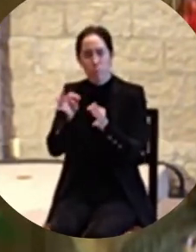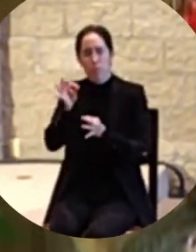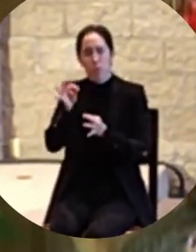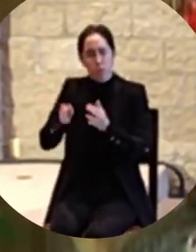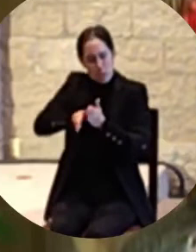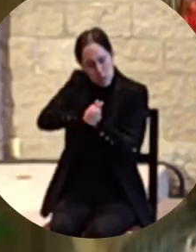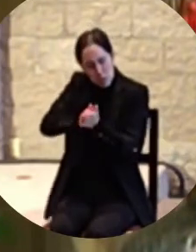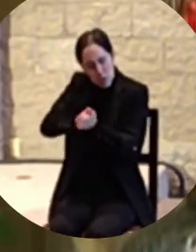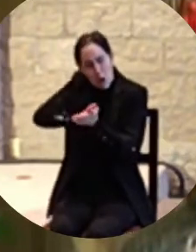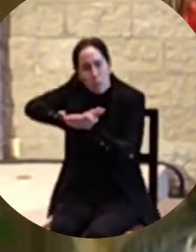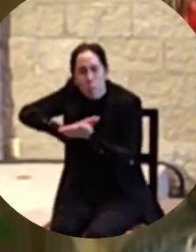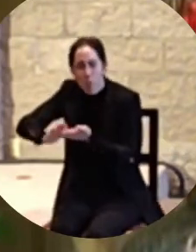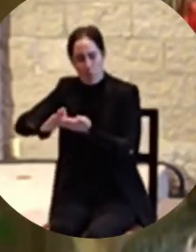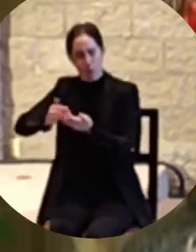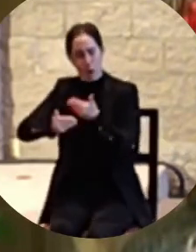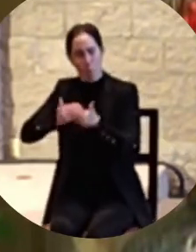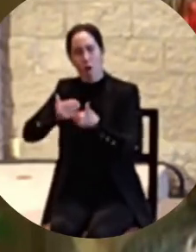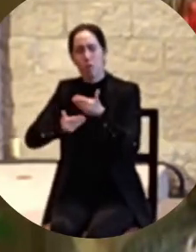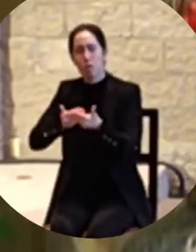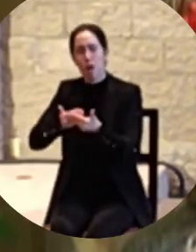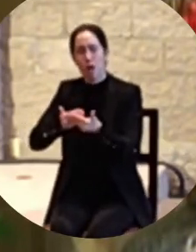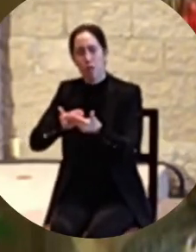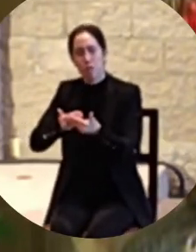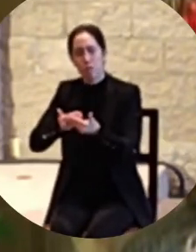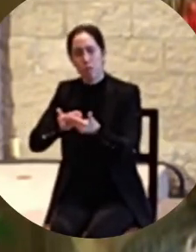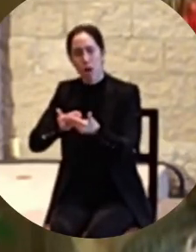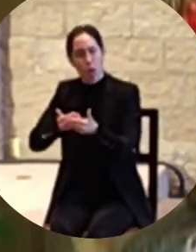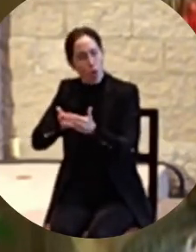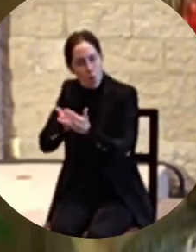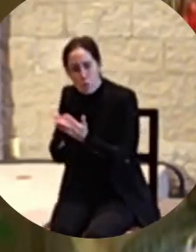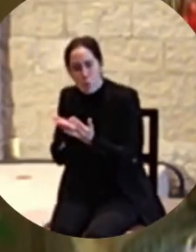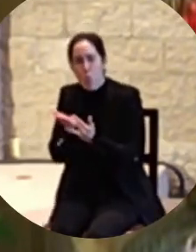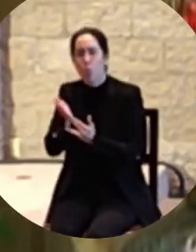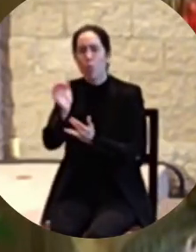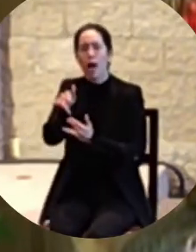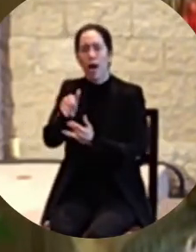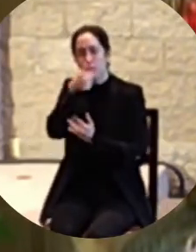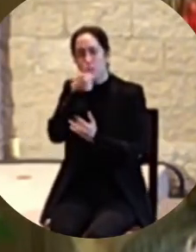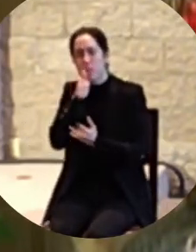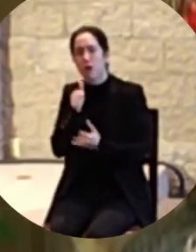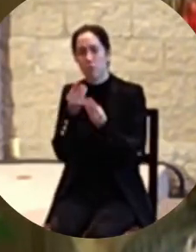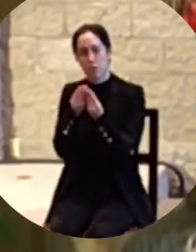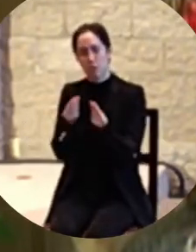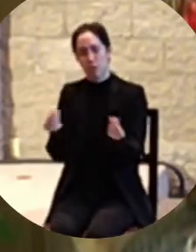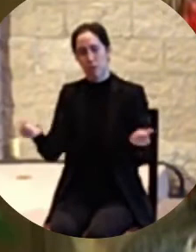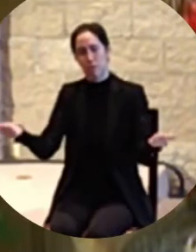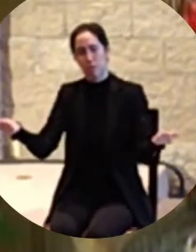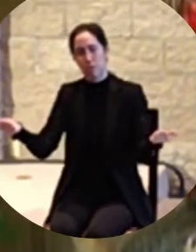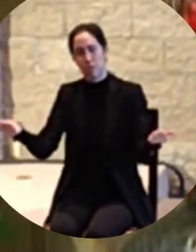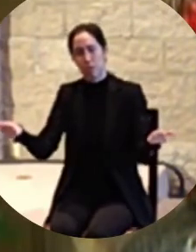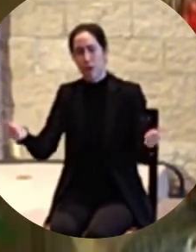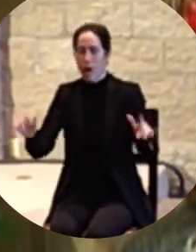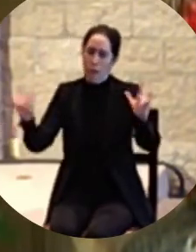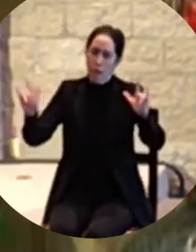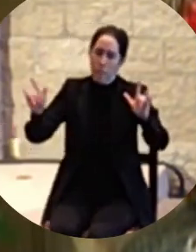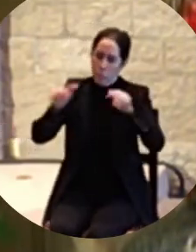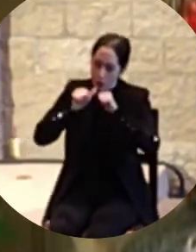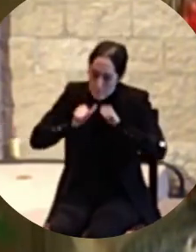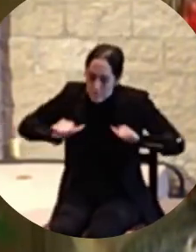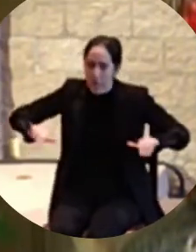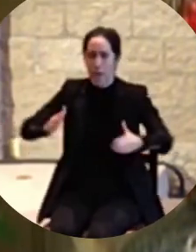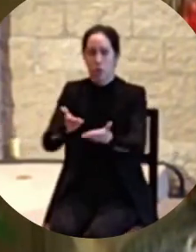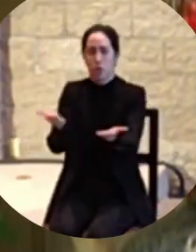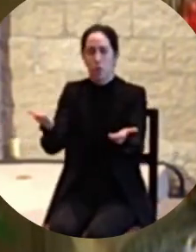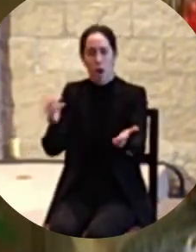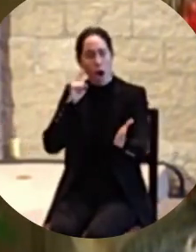us, that that suffering dissipates. I love you, I bless you, and I behold the